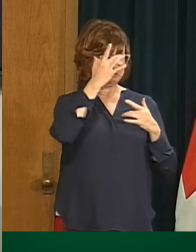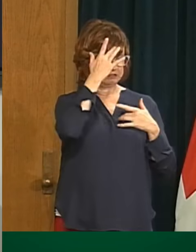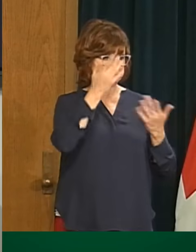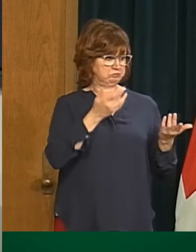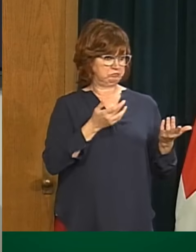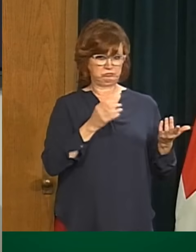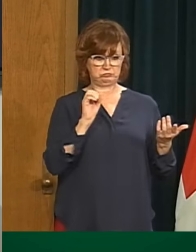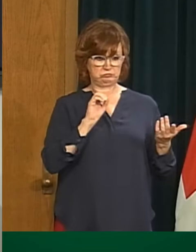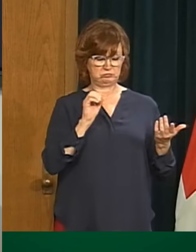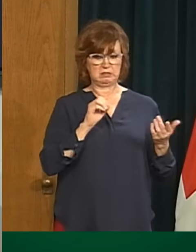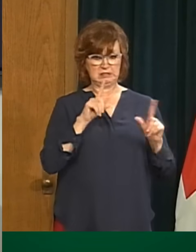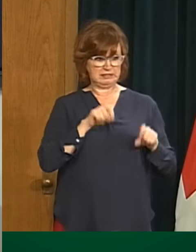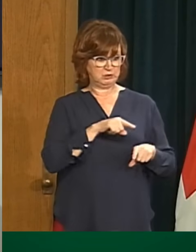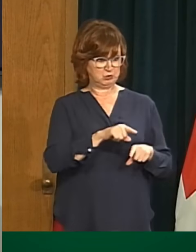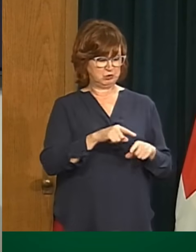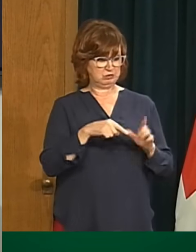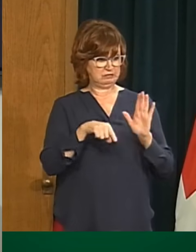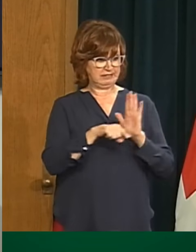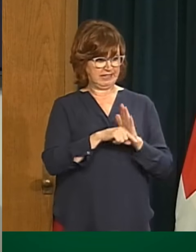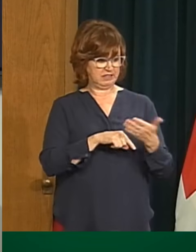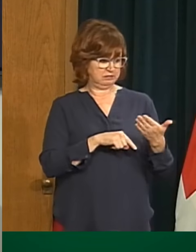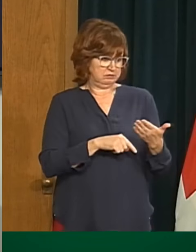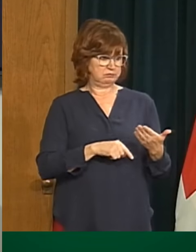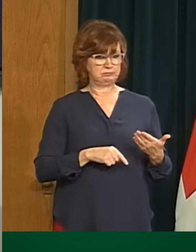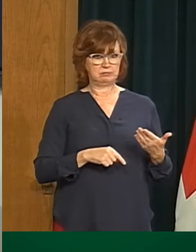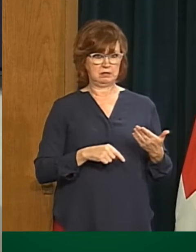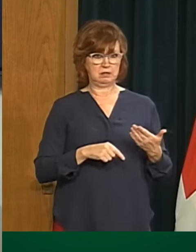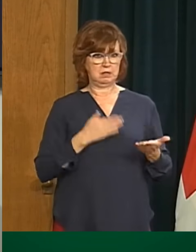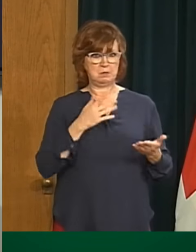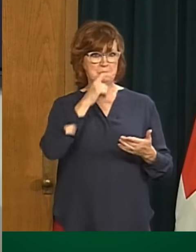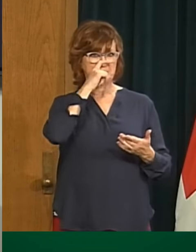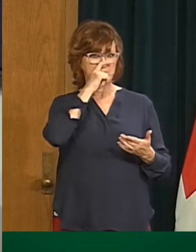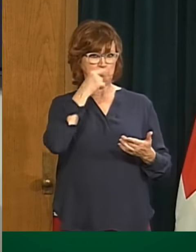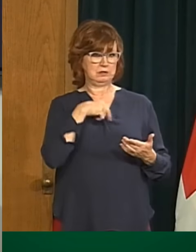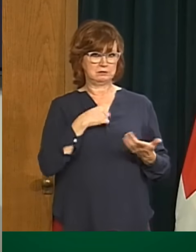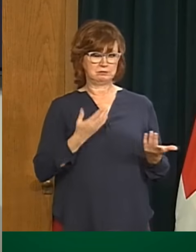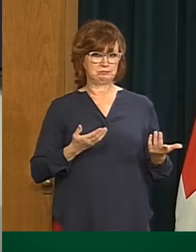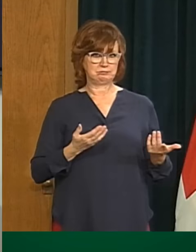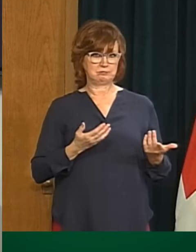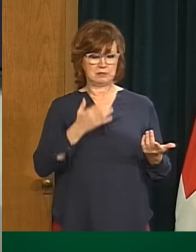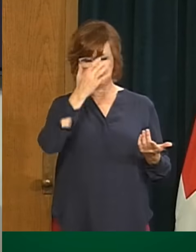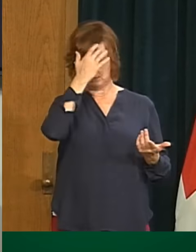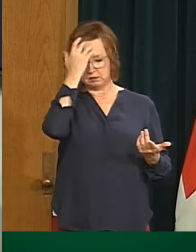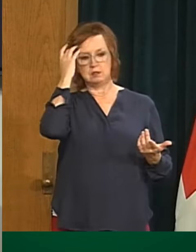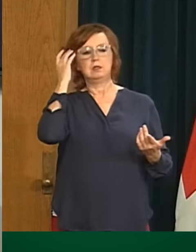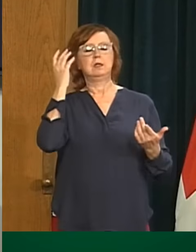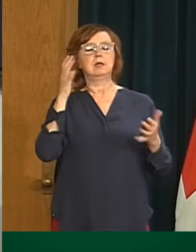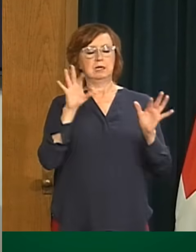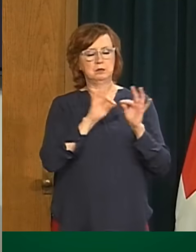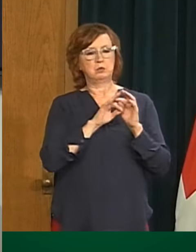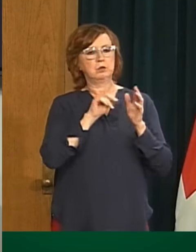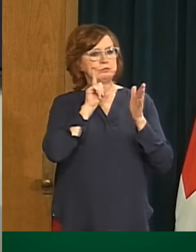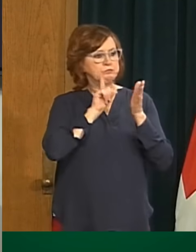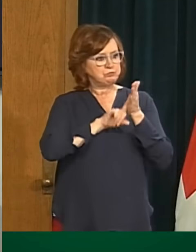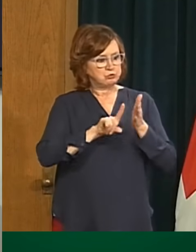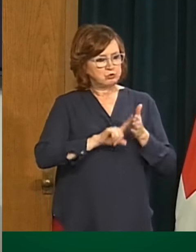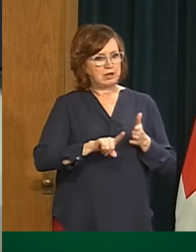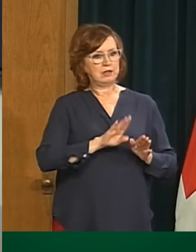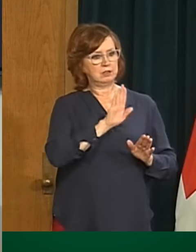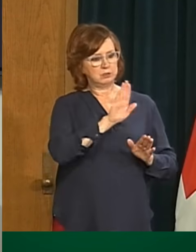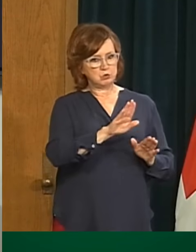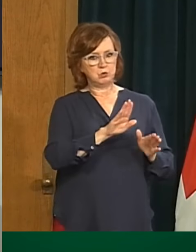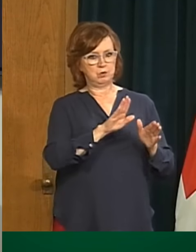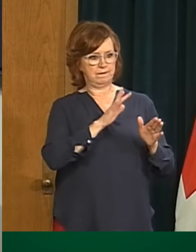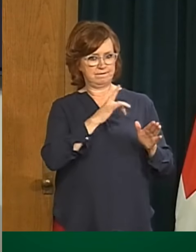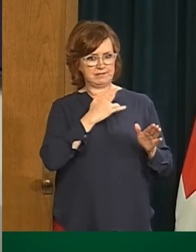interpret. I think the more important thing is constantly reassessing how patients are and how their status may change, and then adjusting based